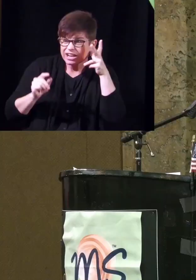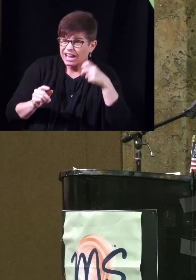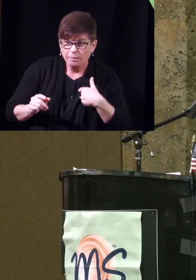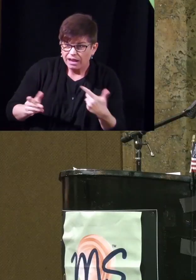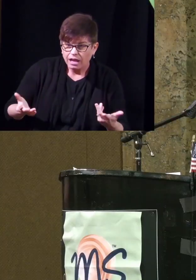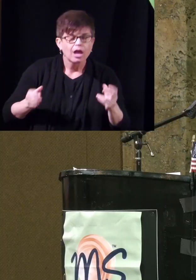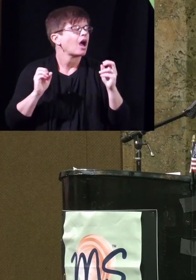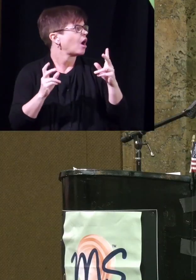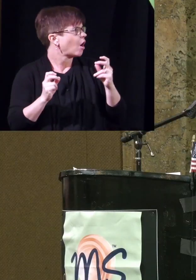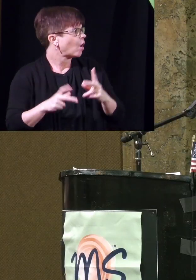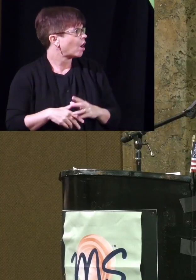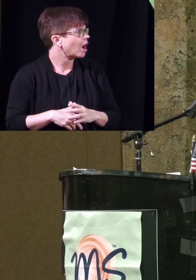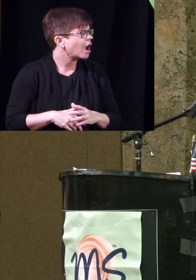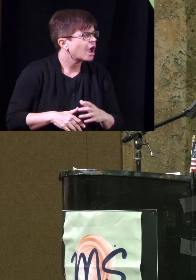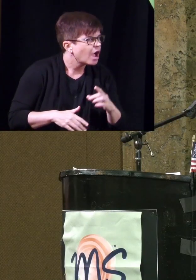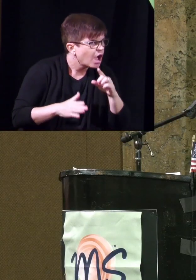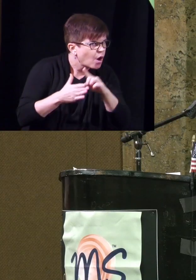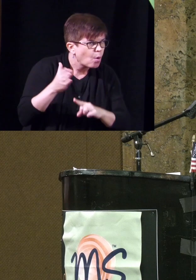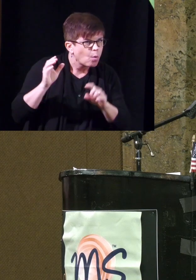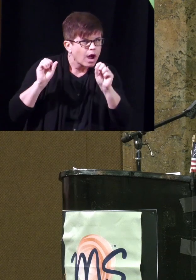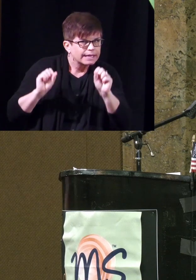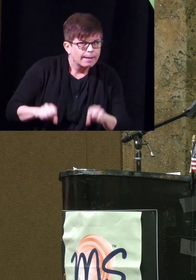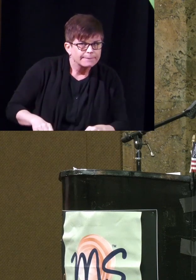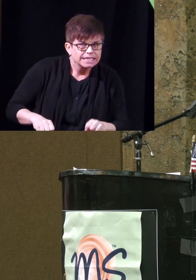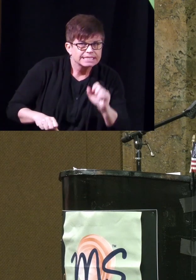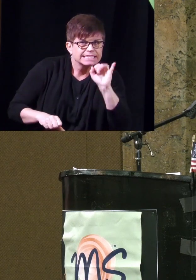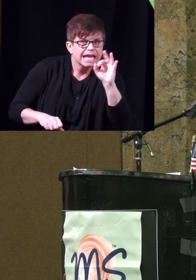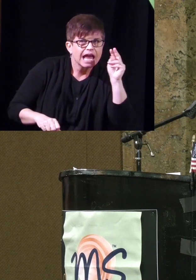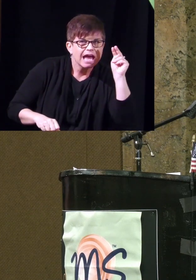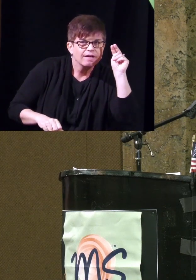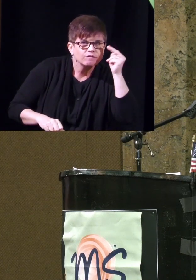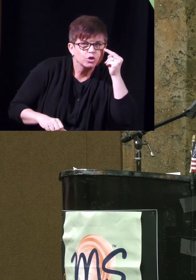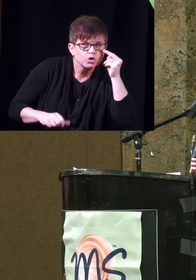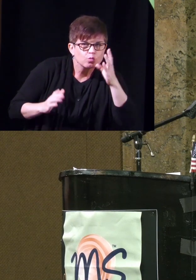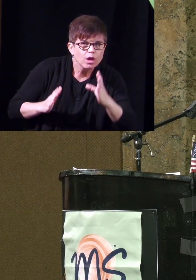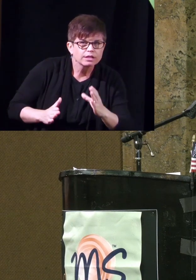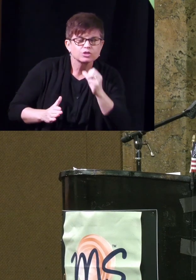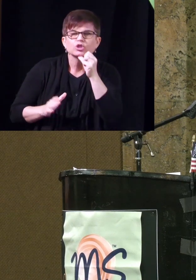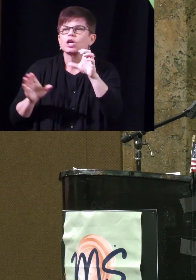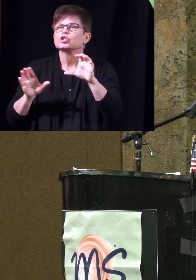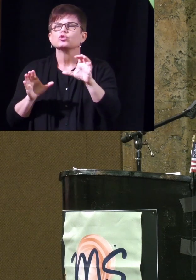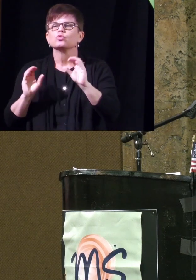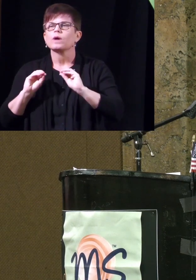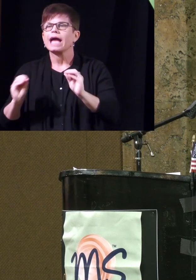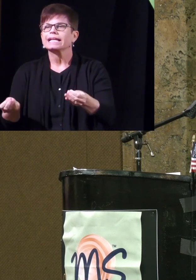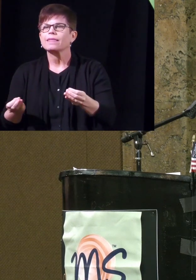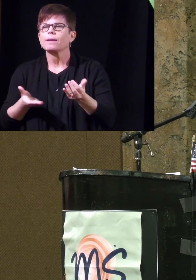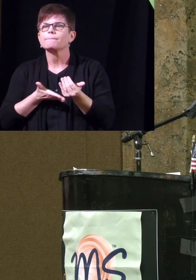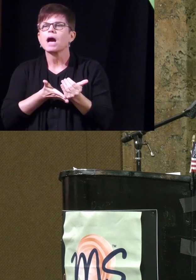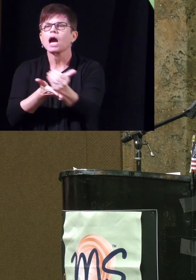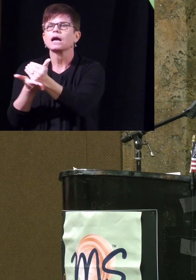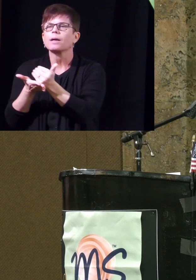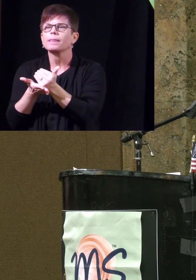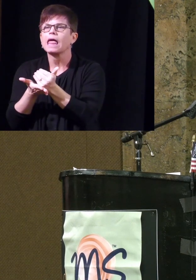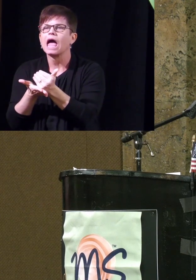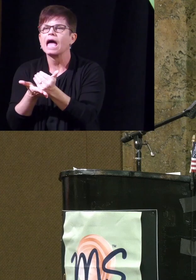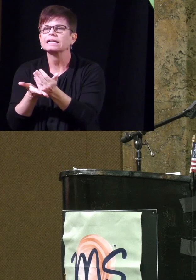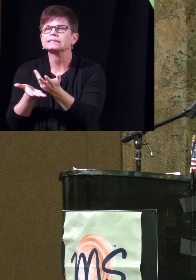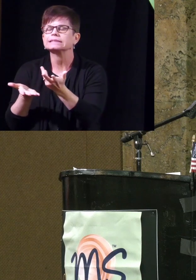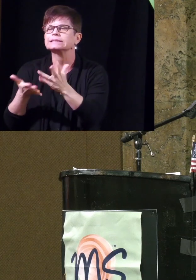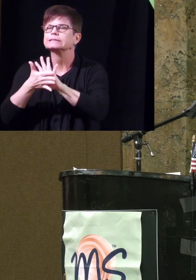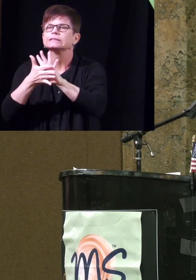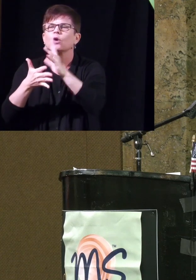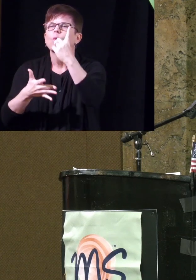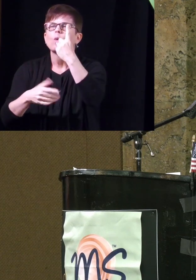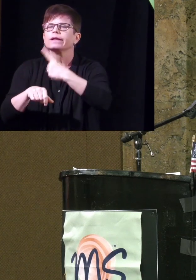cause. What can be done if a neurologist does not do anything but collect conditions only once a year?